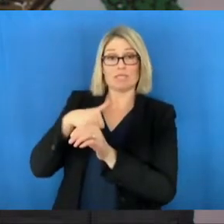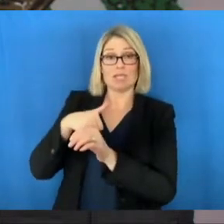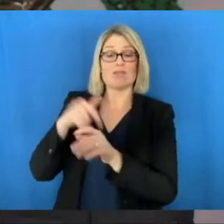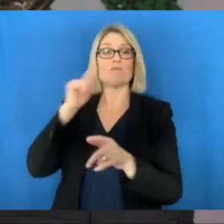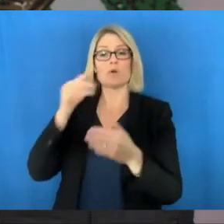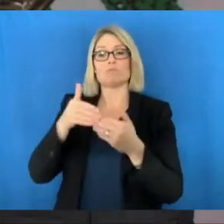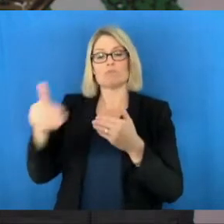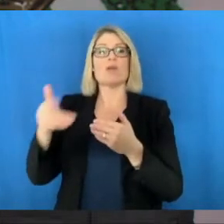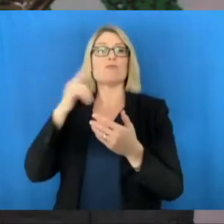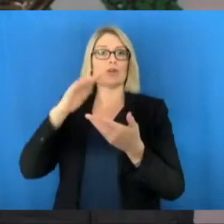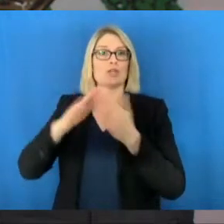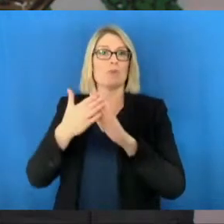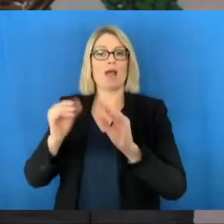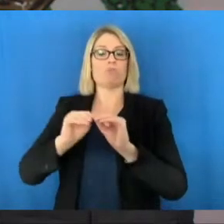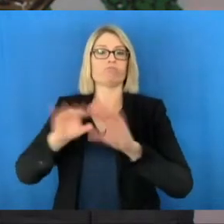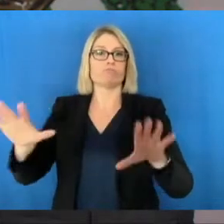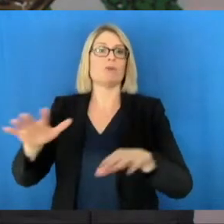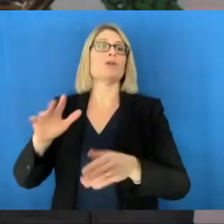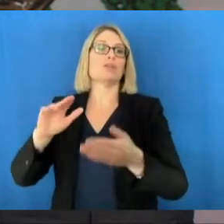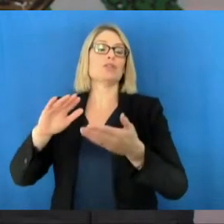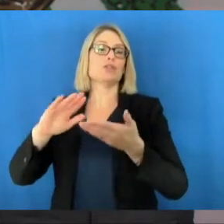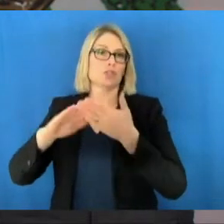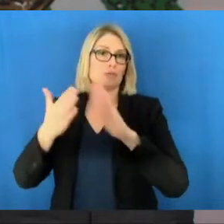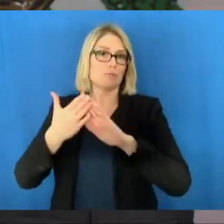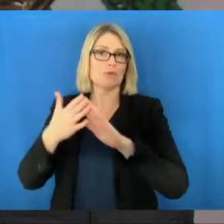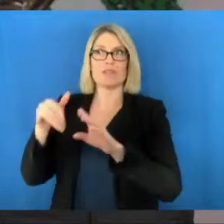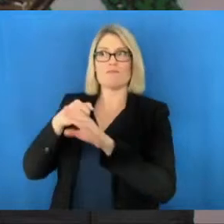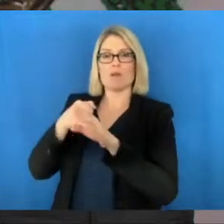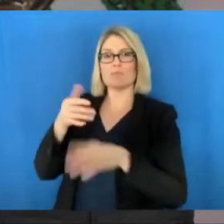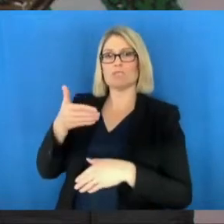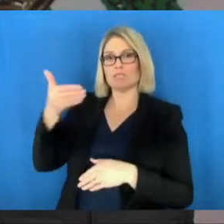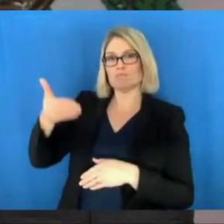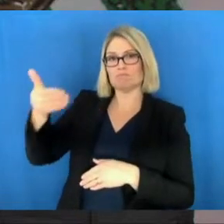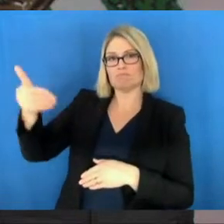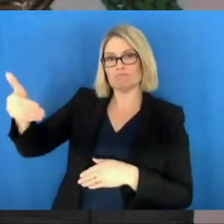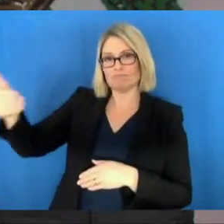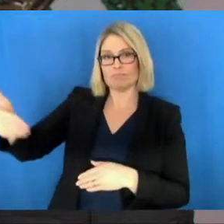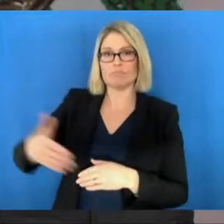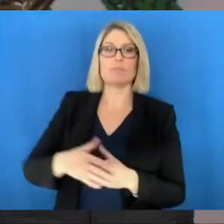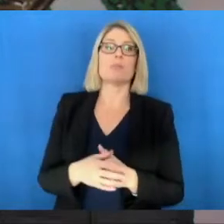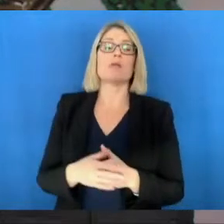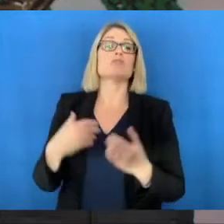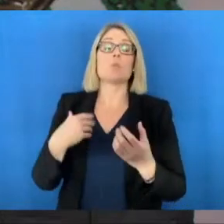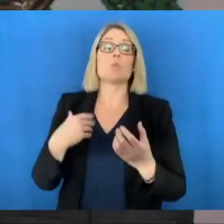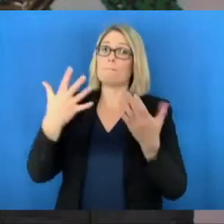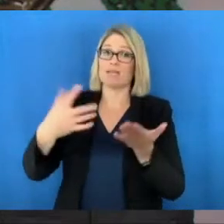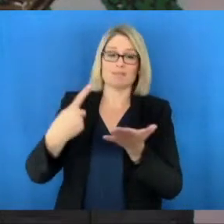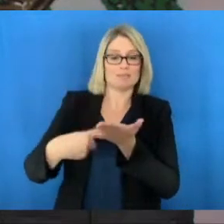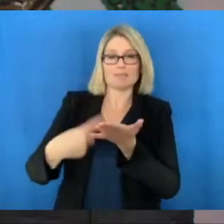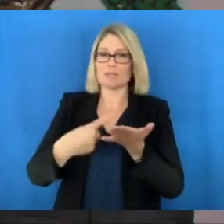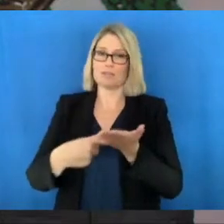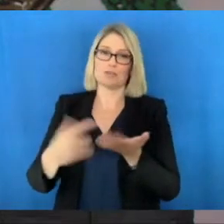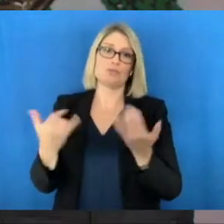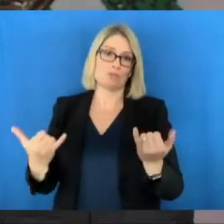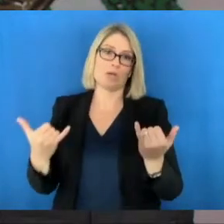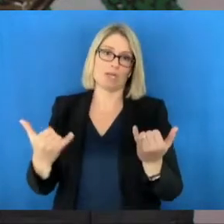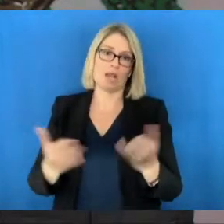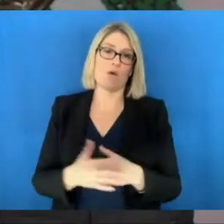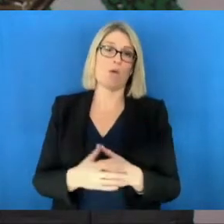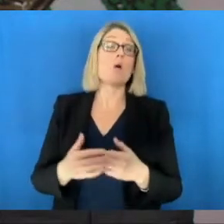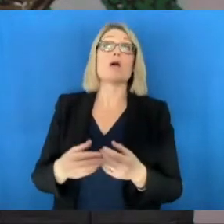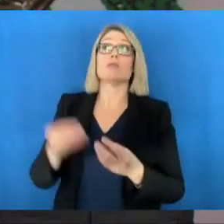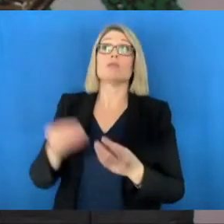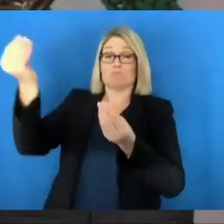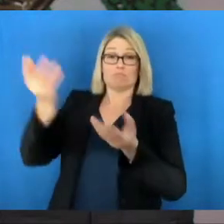the community as we go forward and what that will look like. So there are lots of discussions happening because the